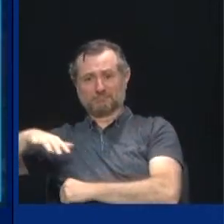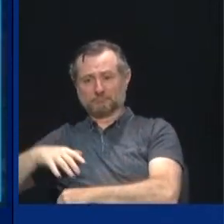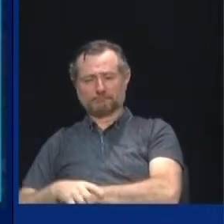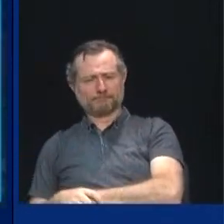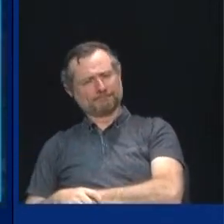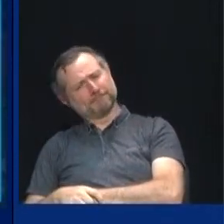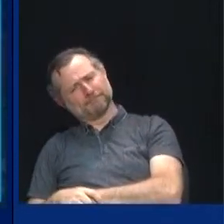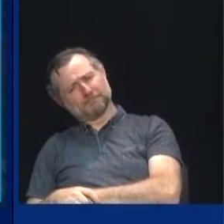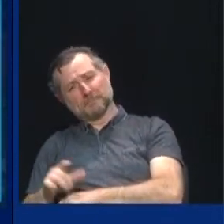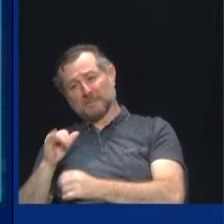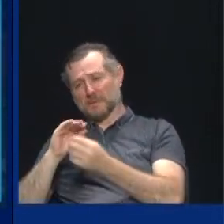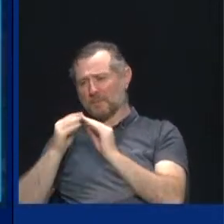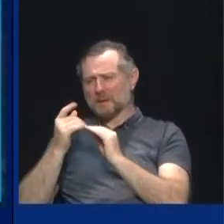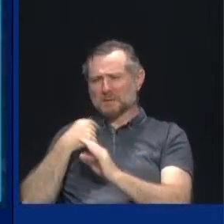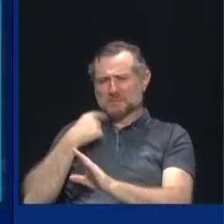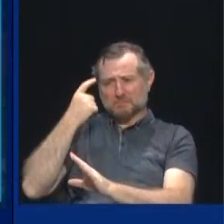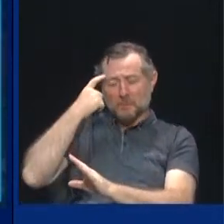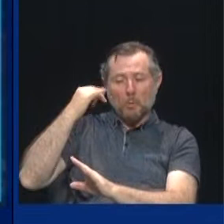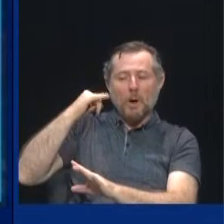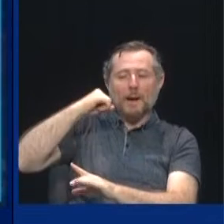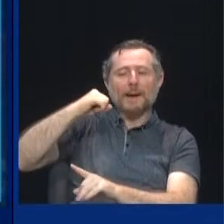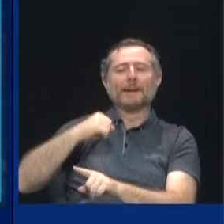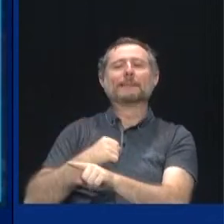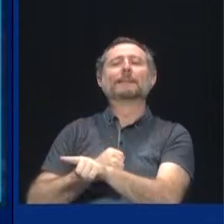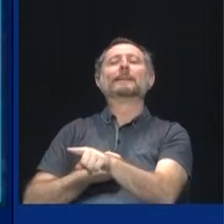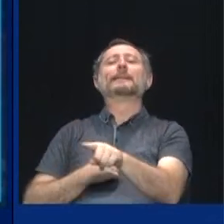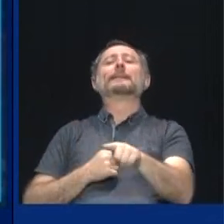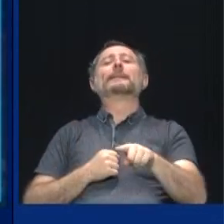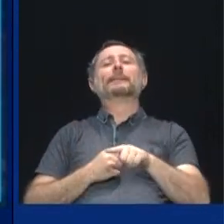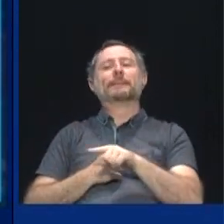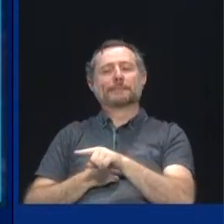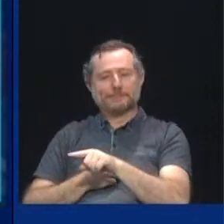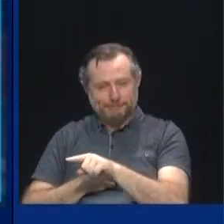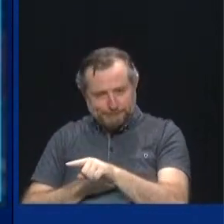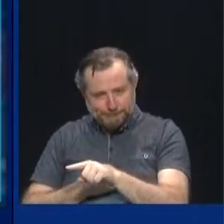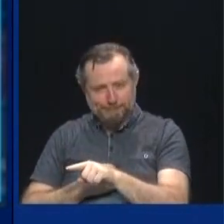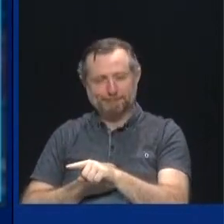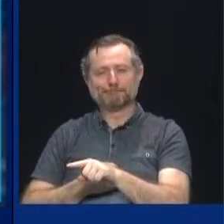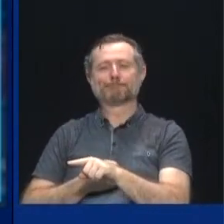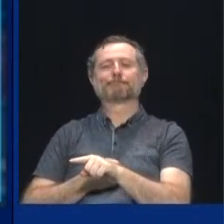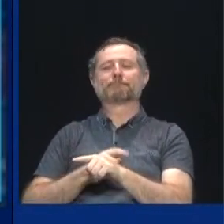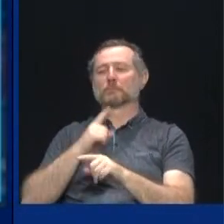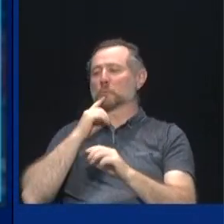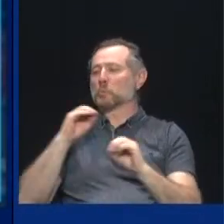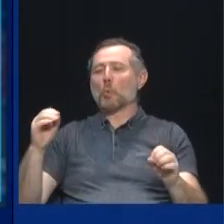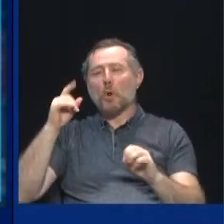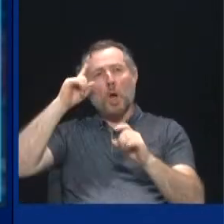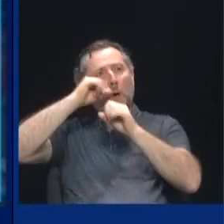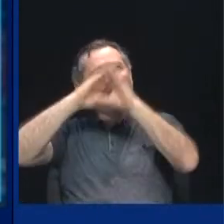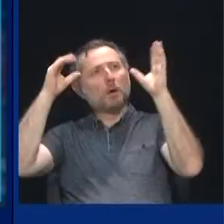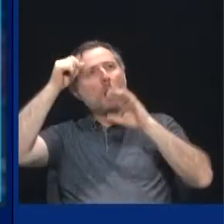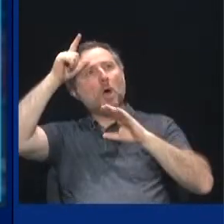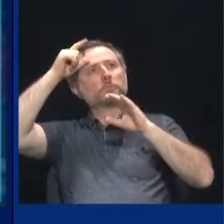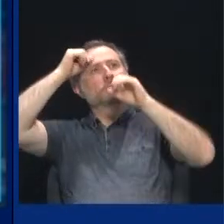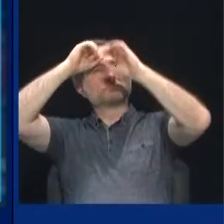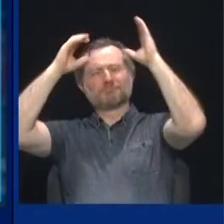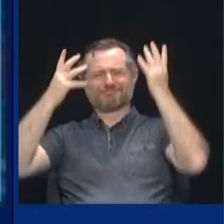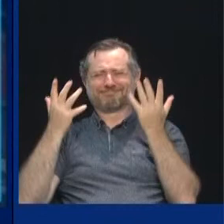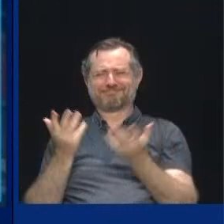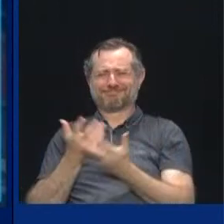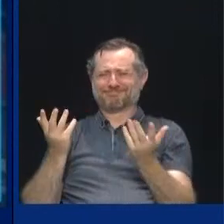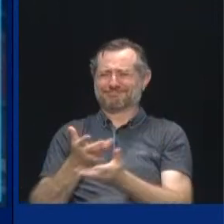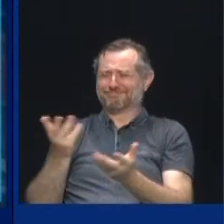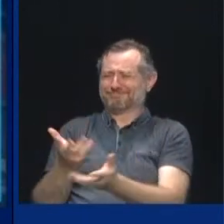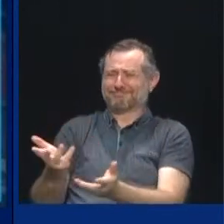logical not to take the vaccine than to take the vaccine. There's no logic to that argument. Well, We don't